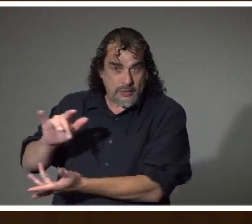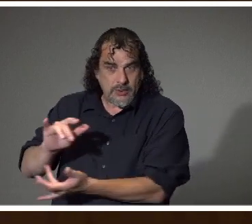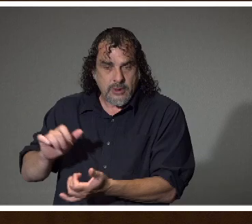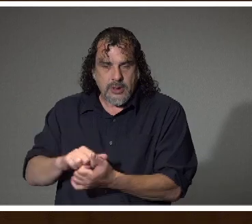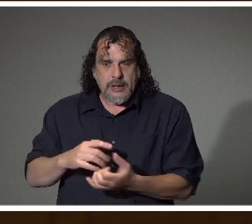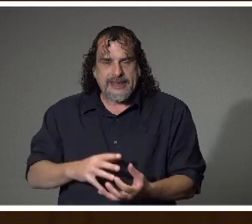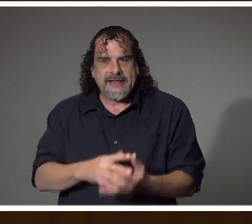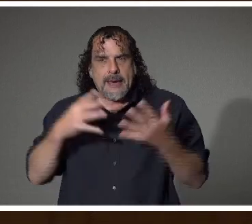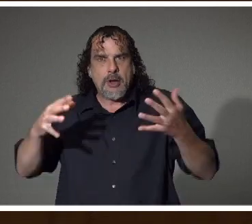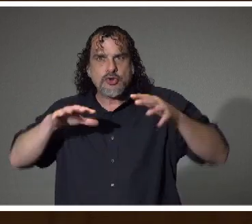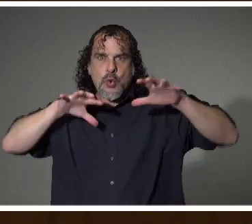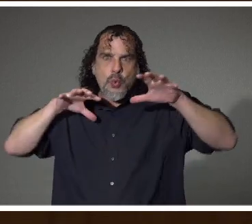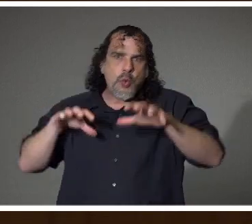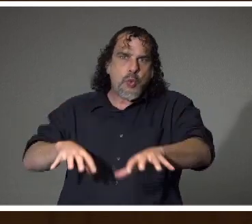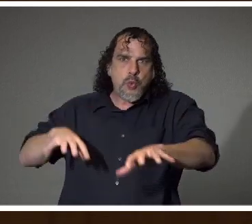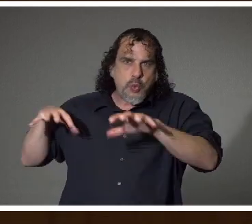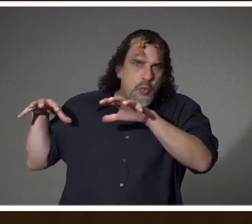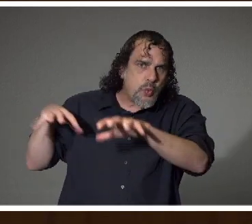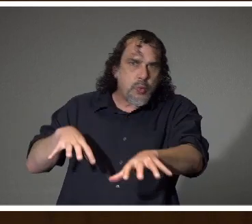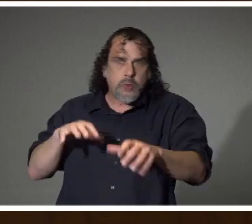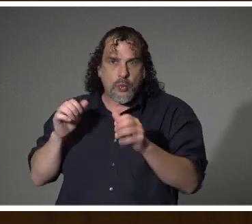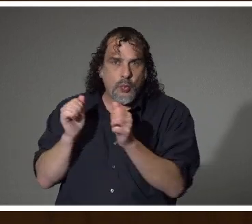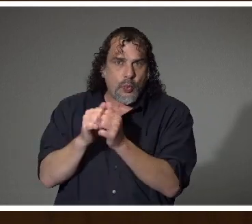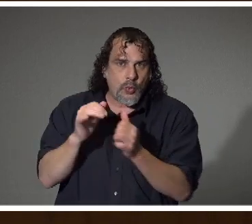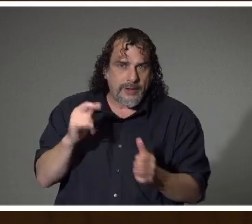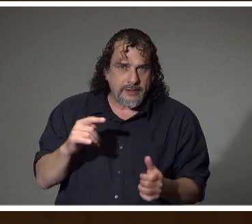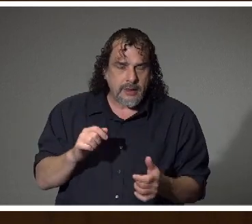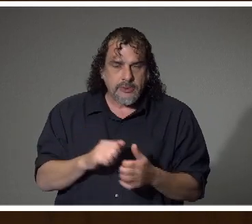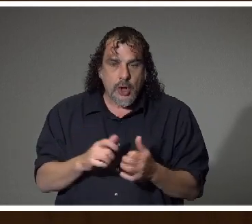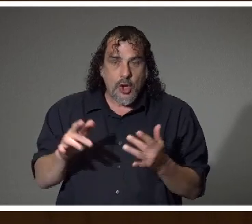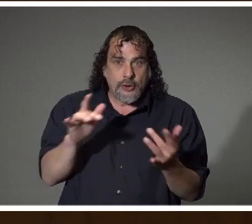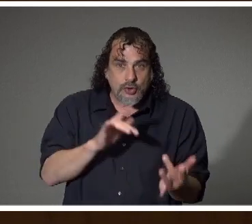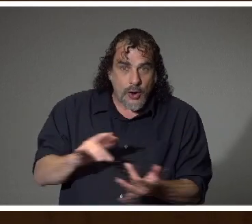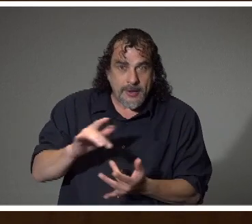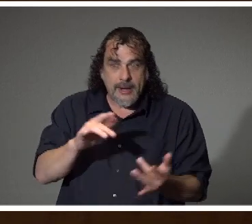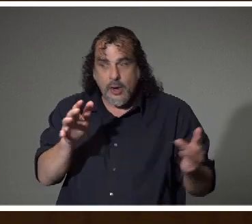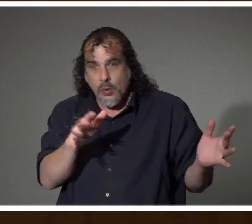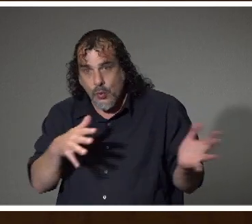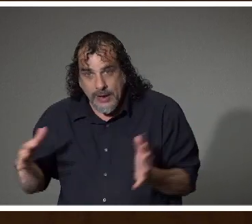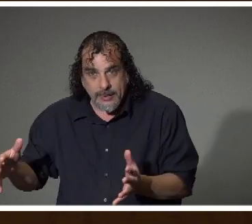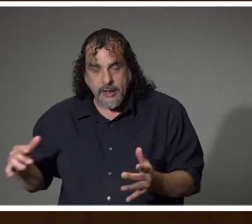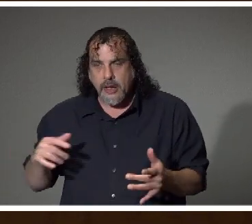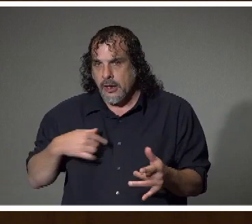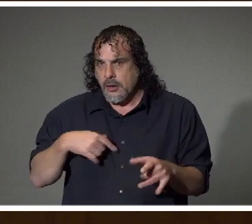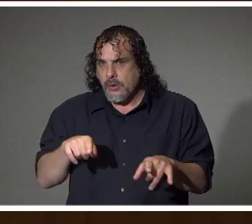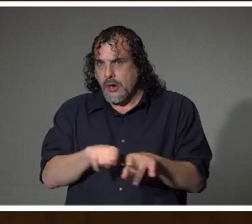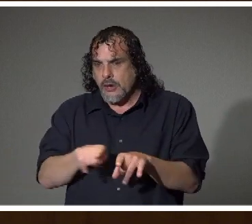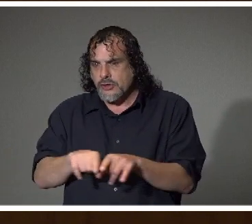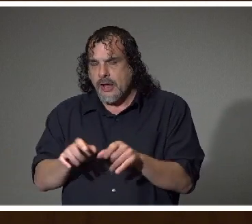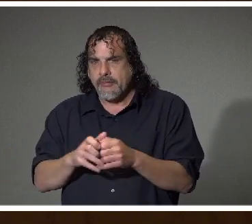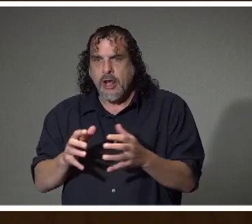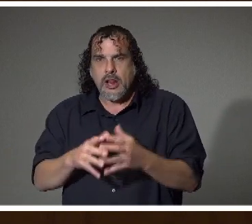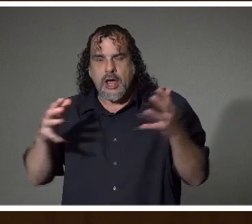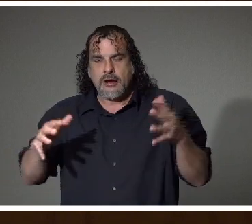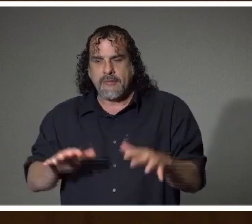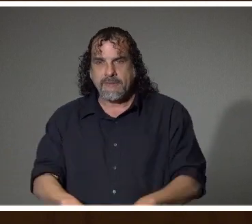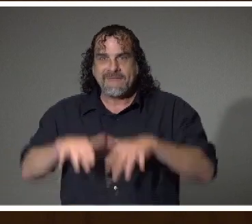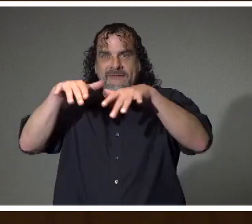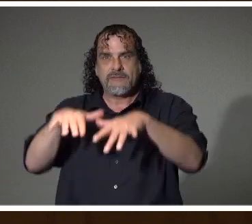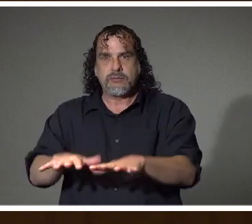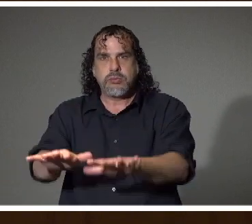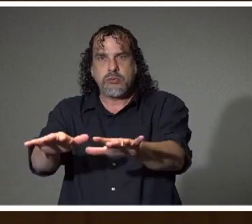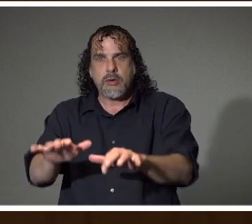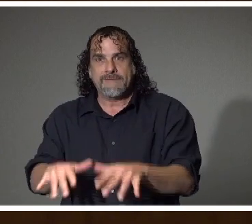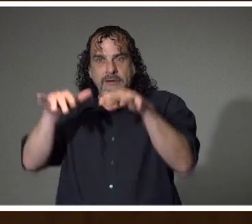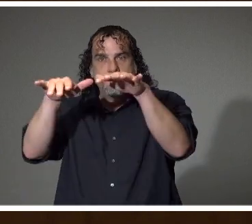of rainfall that we had in addition to that. So in addition to tornado damage, wind damage, we also had a vast amount of flash flooding with